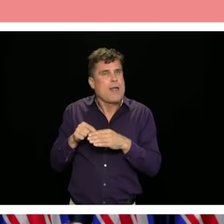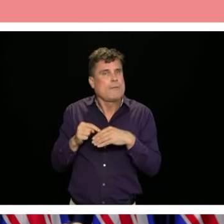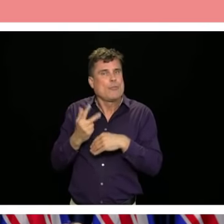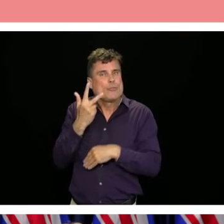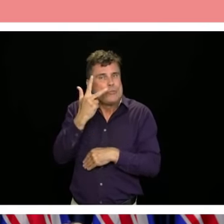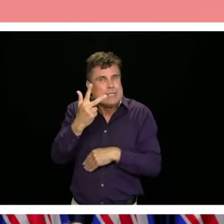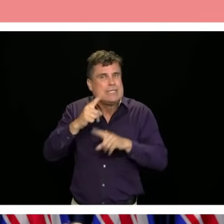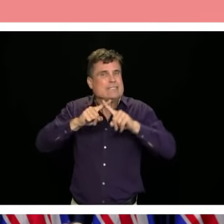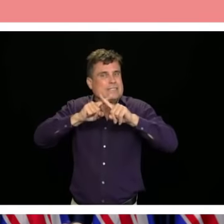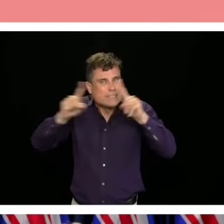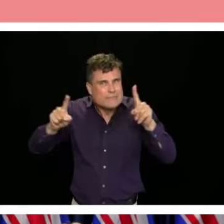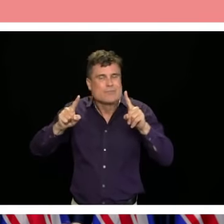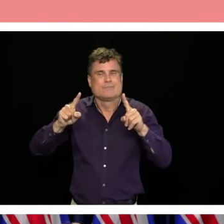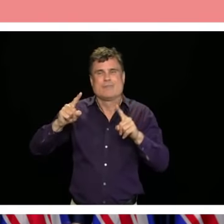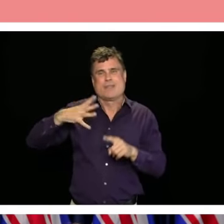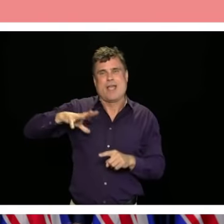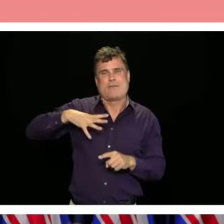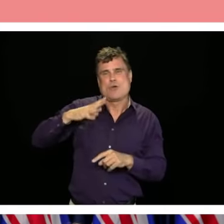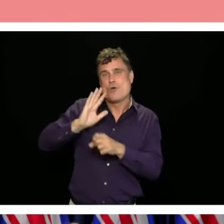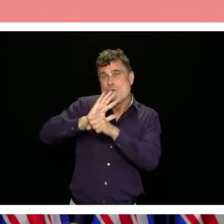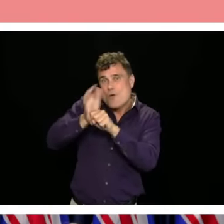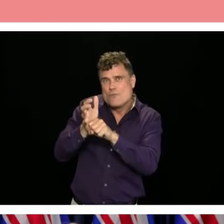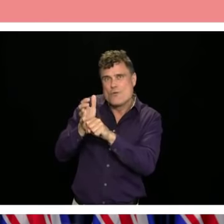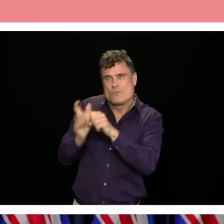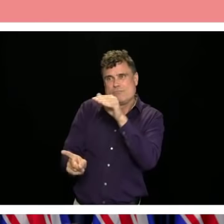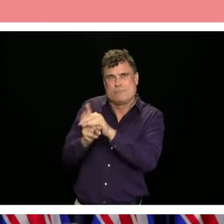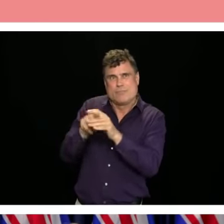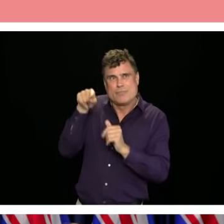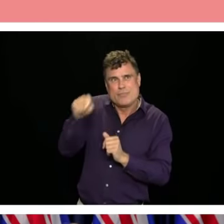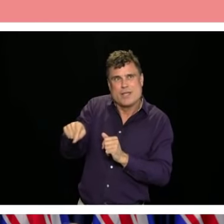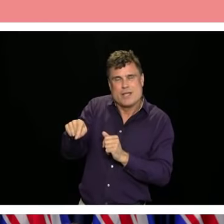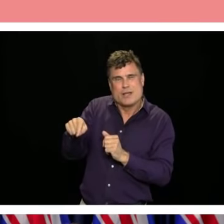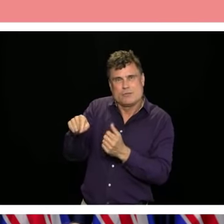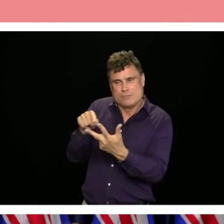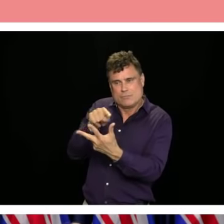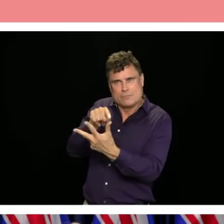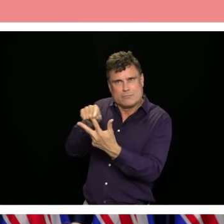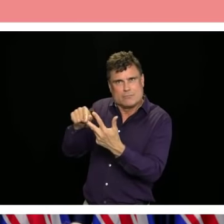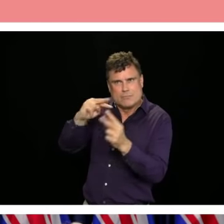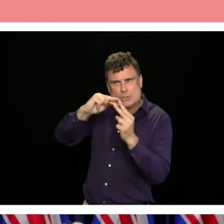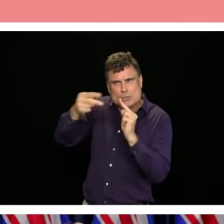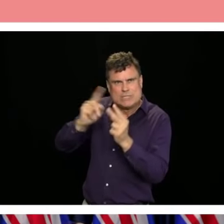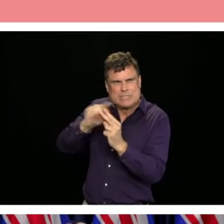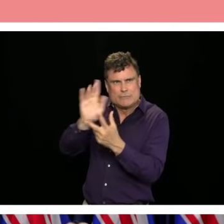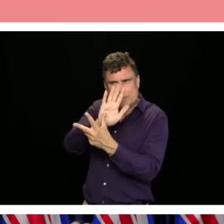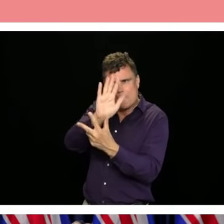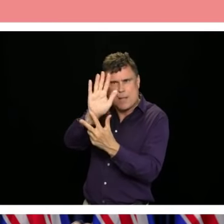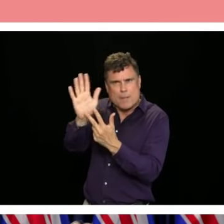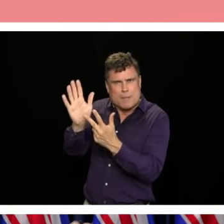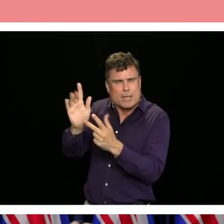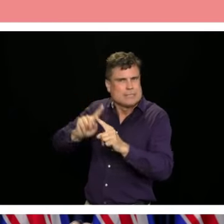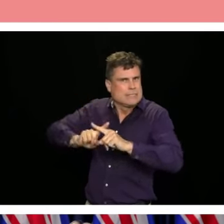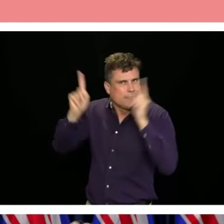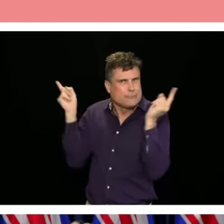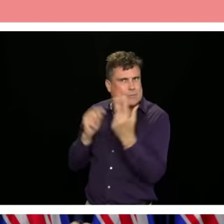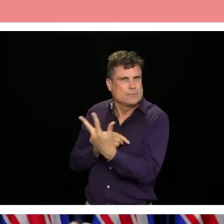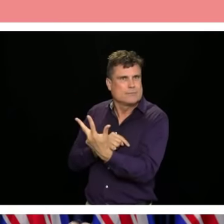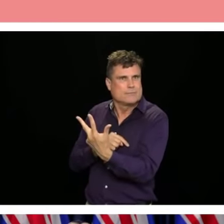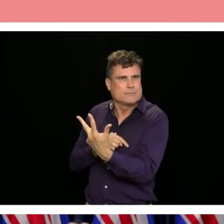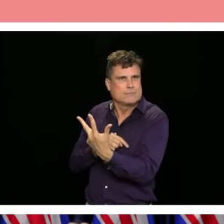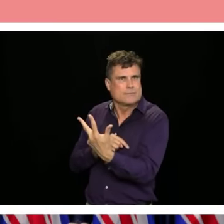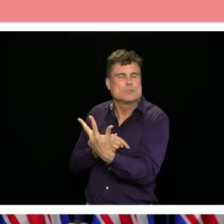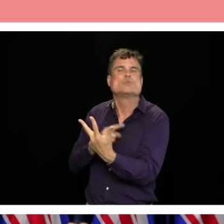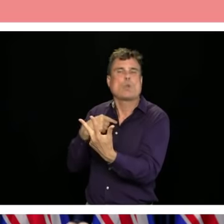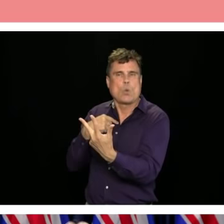least in BC that we know, there were likely several people who had attended that conference